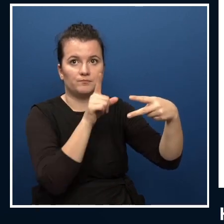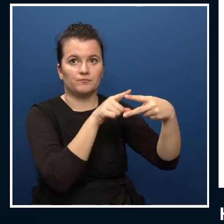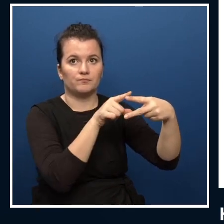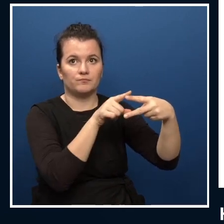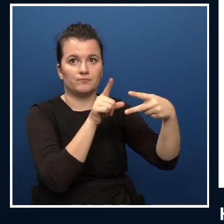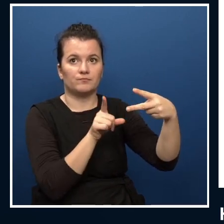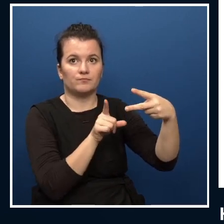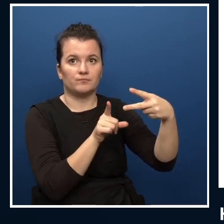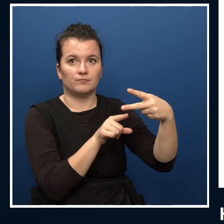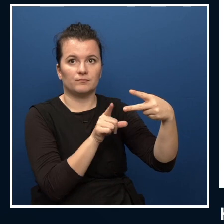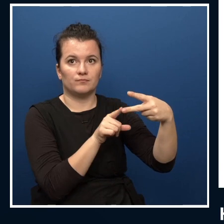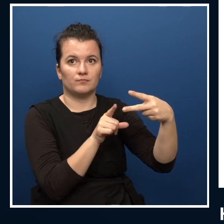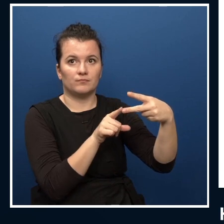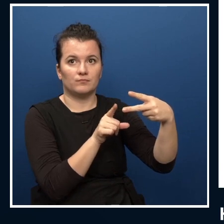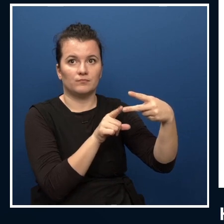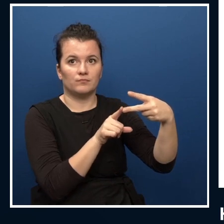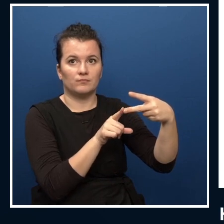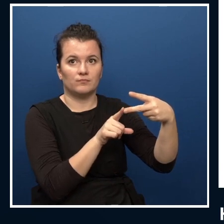/blog.